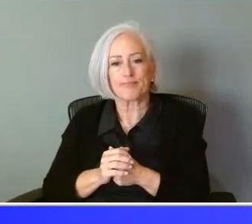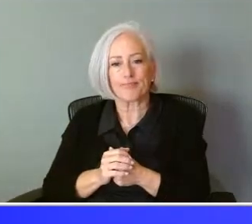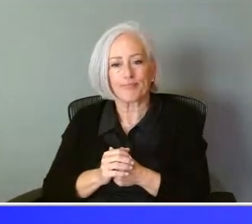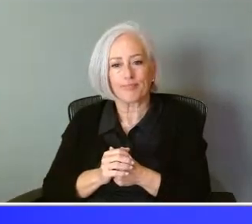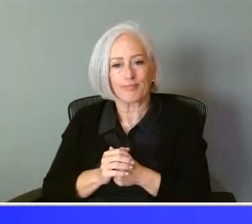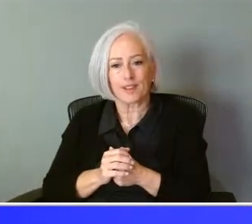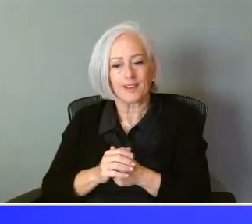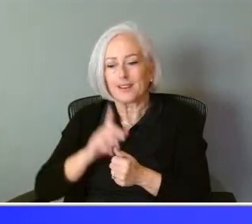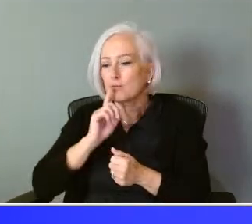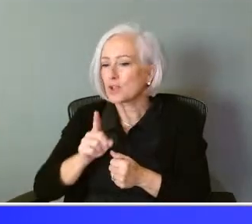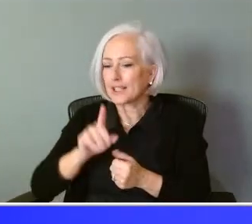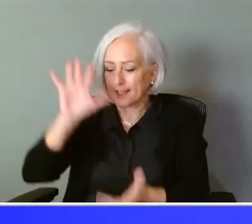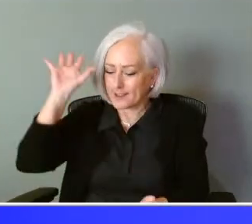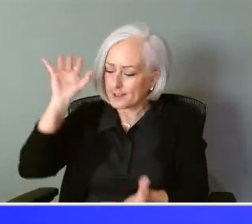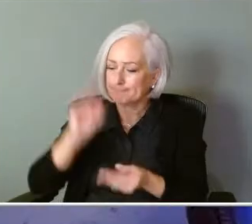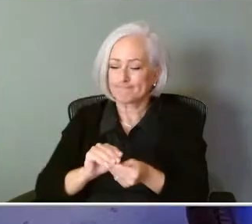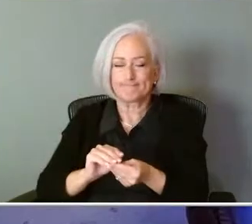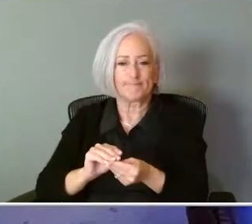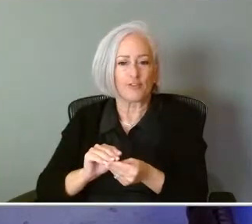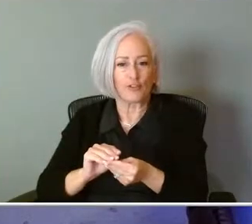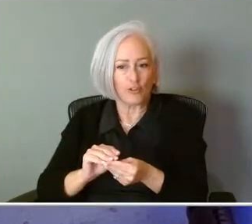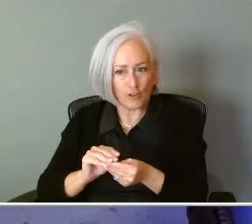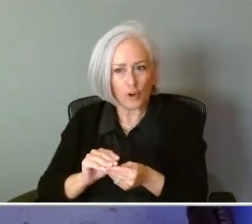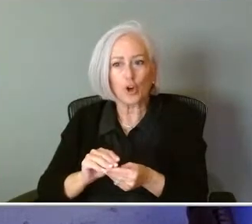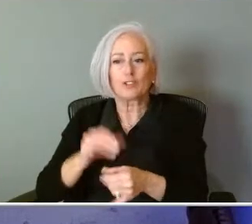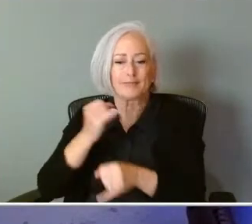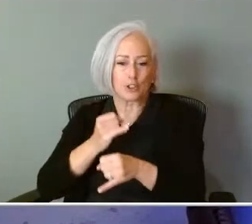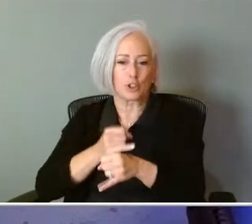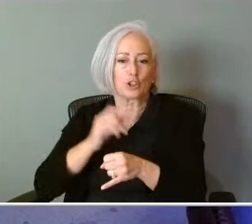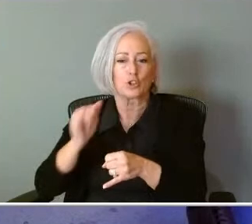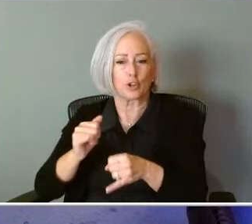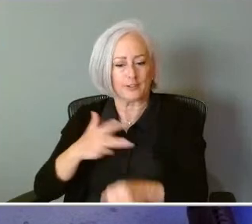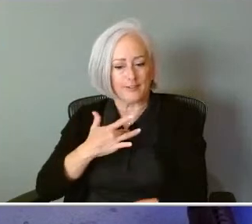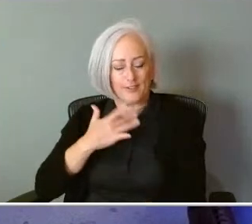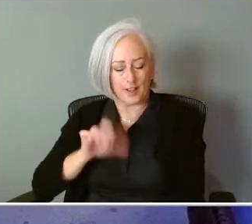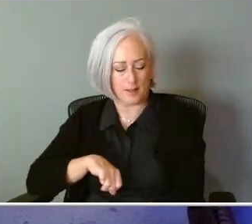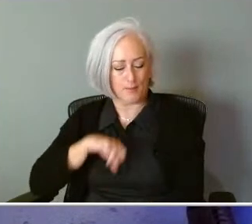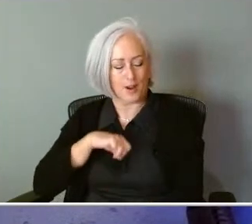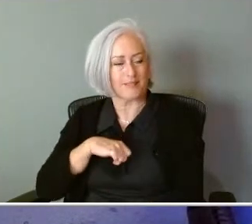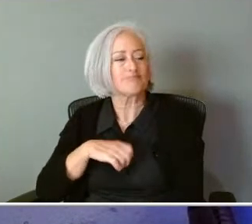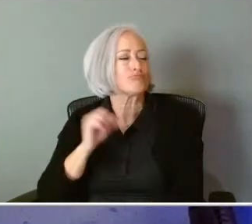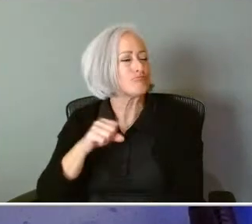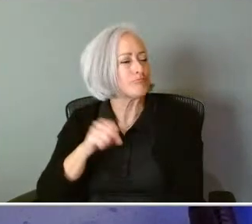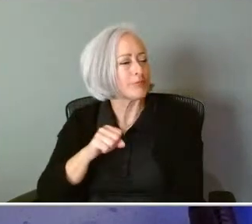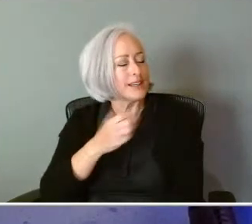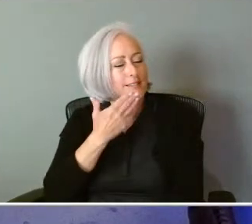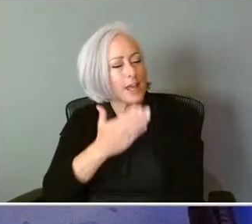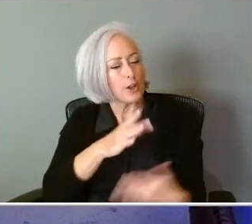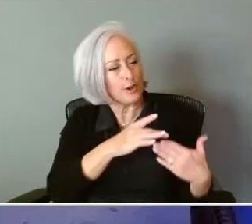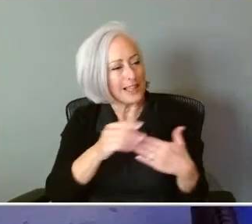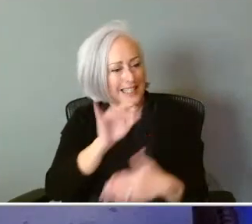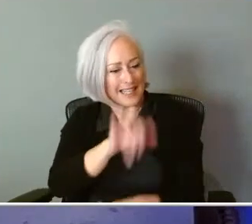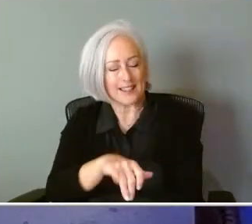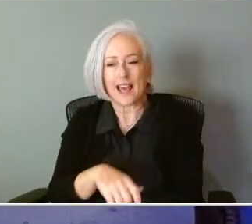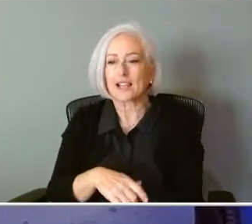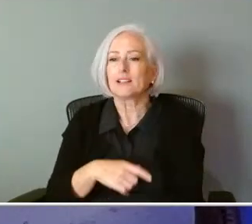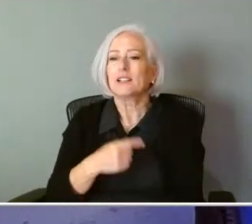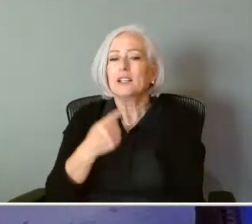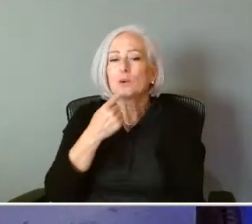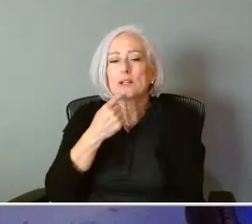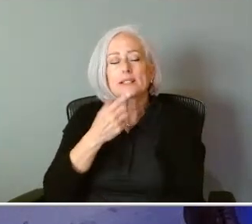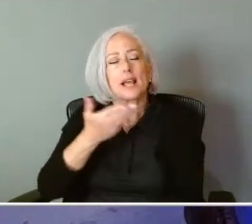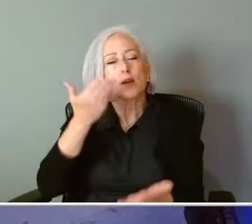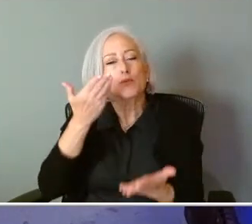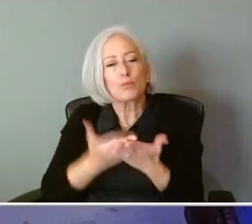should take a lot of pride in this. They do, and thank you for leading the way on that. But we talk about proof of outcomes